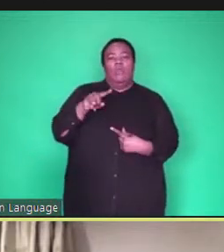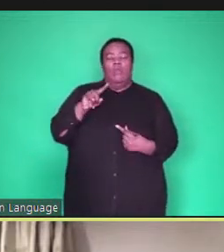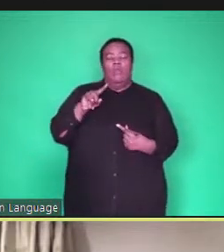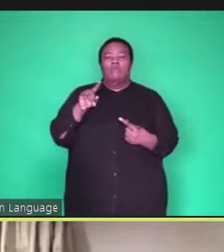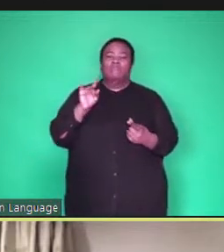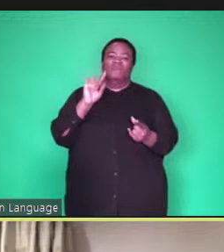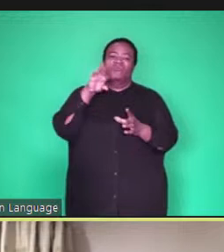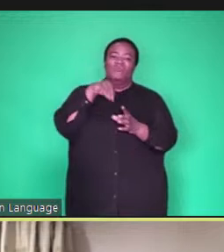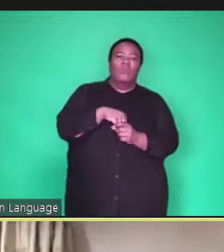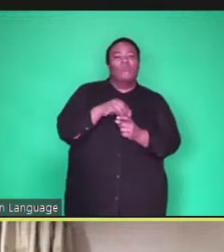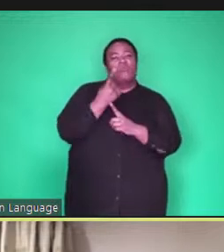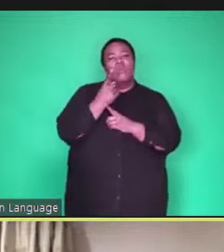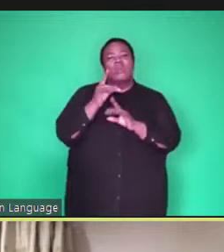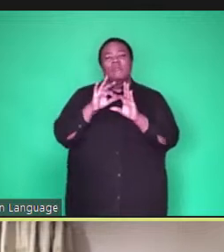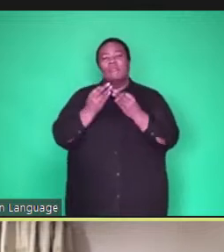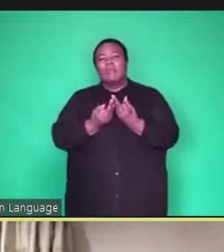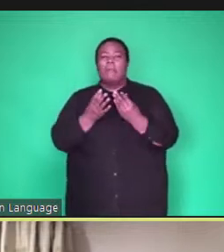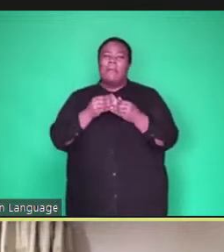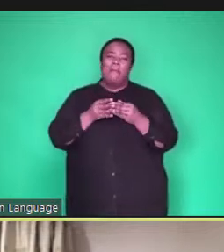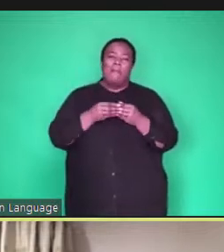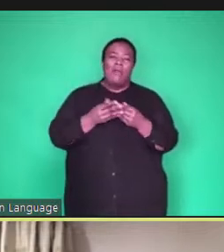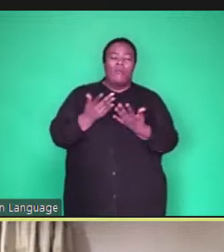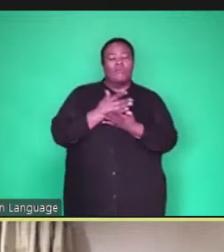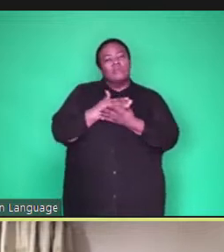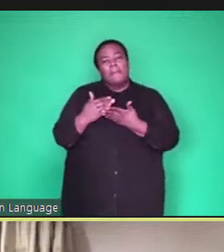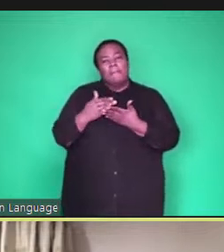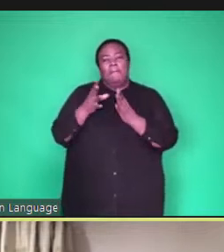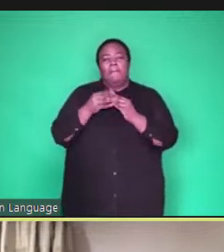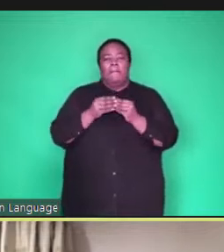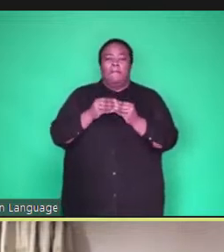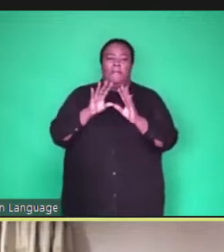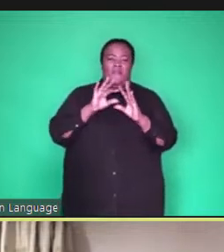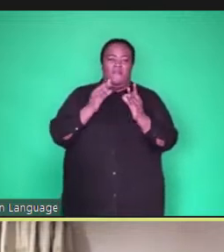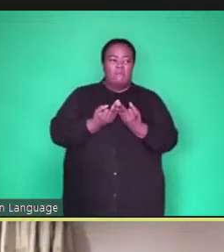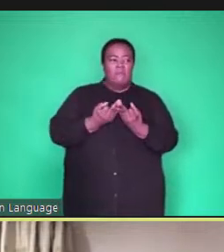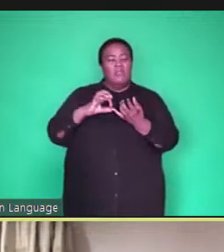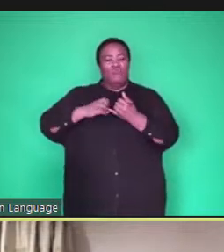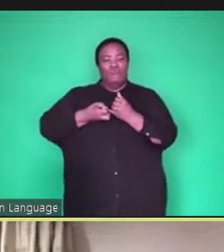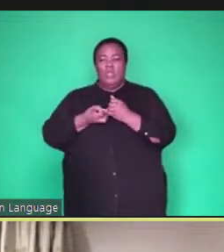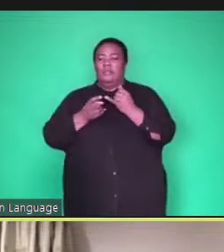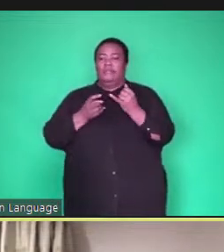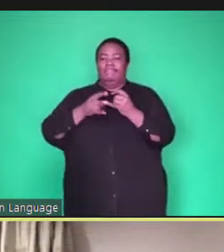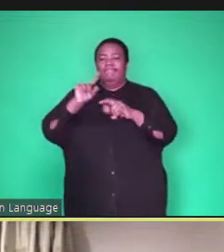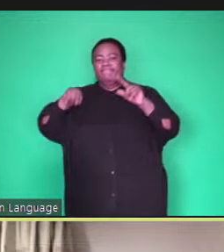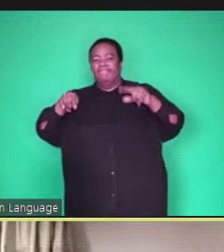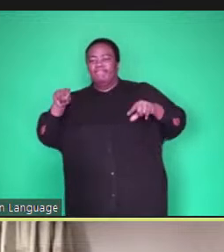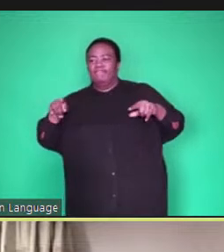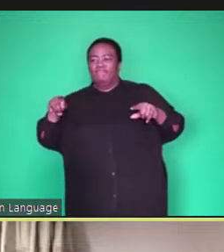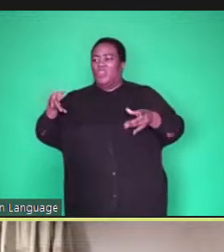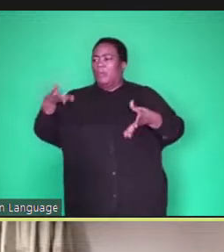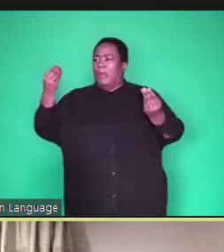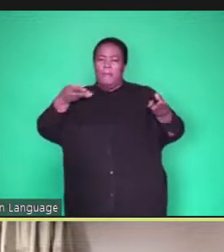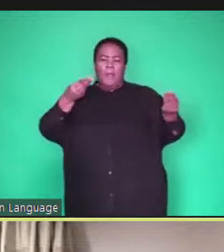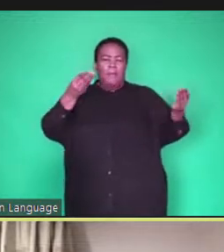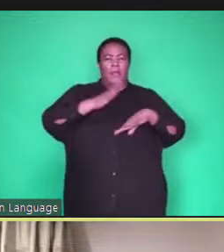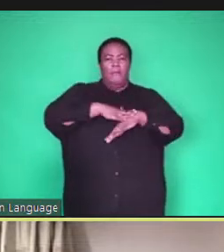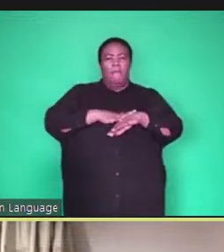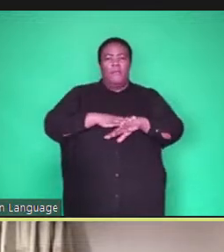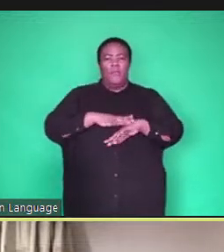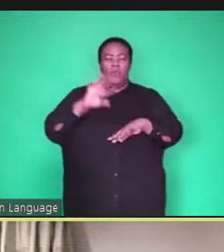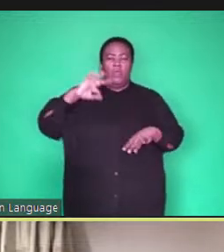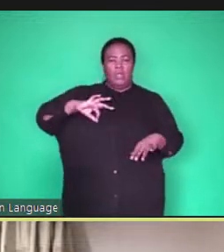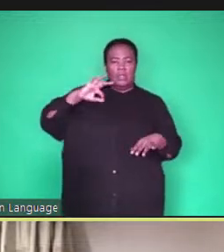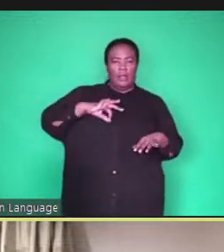like one family member or some members of a family that are trying to diversify income and send remittances, as we've already